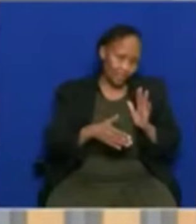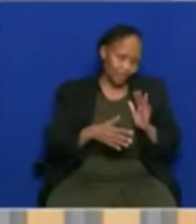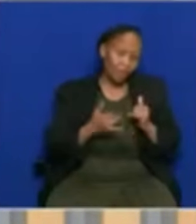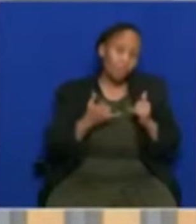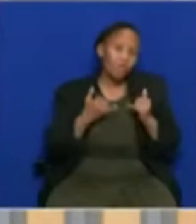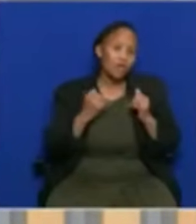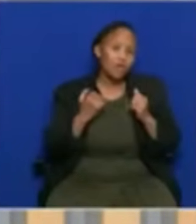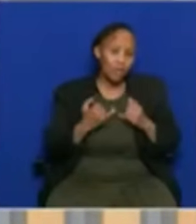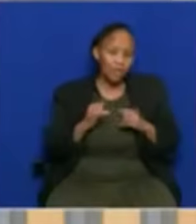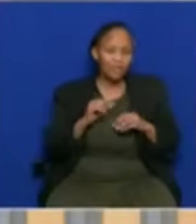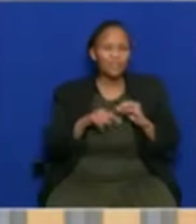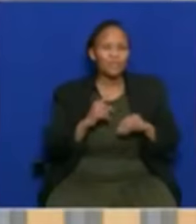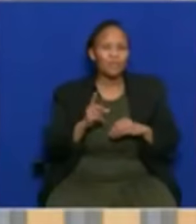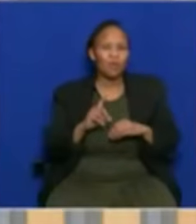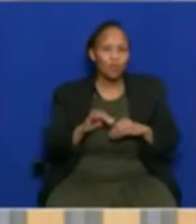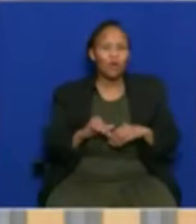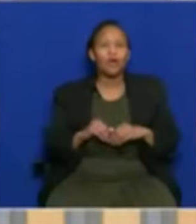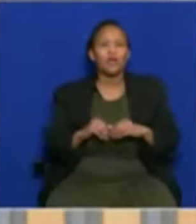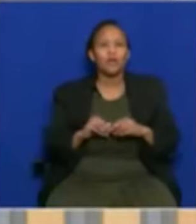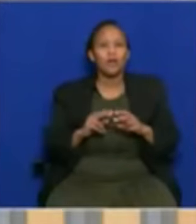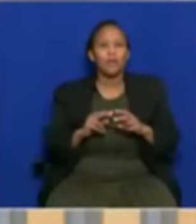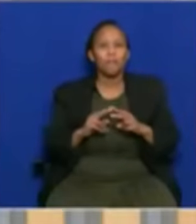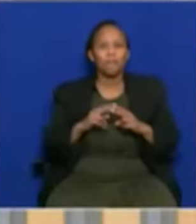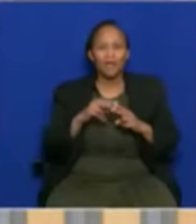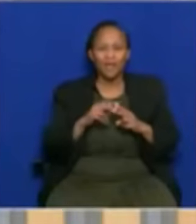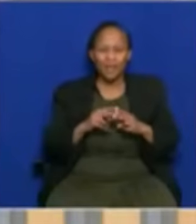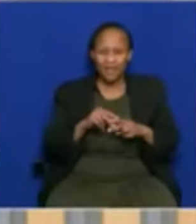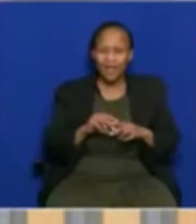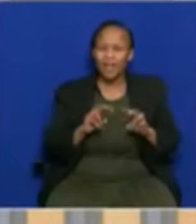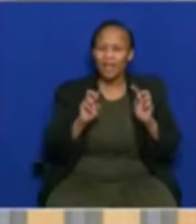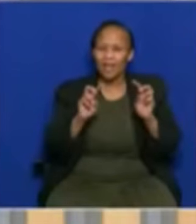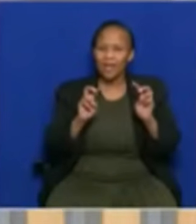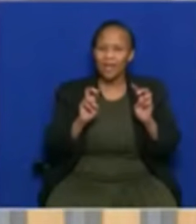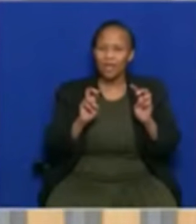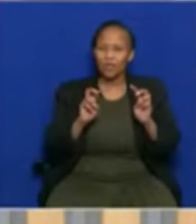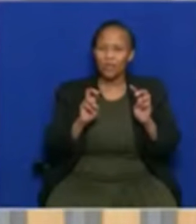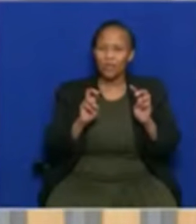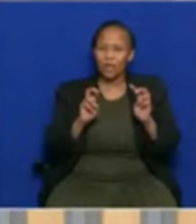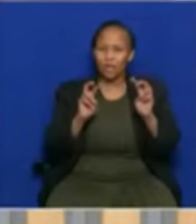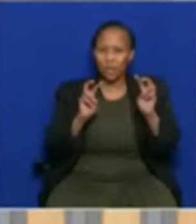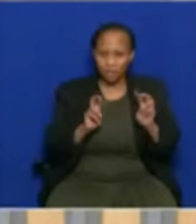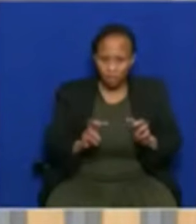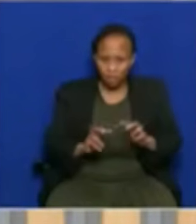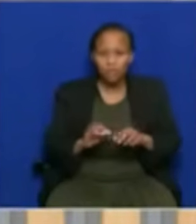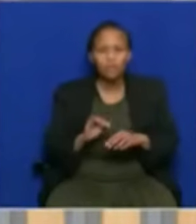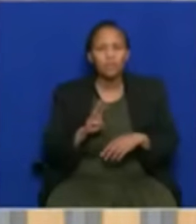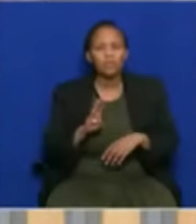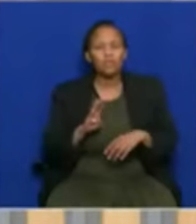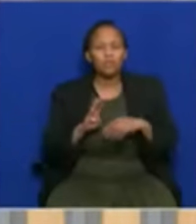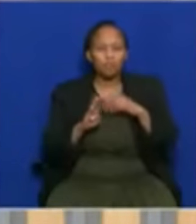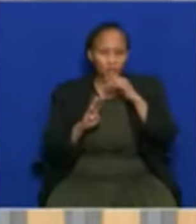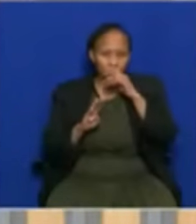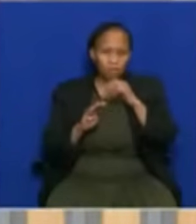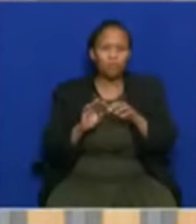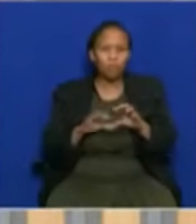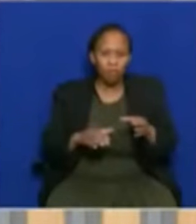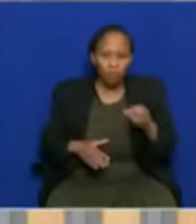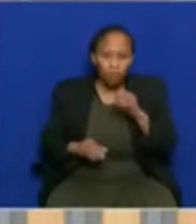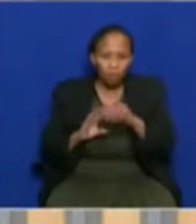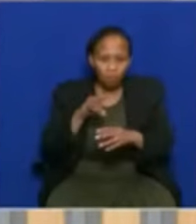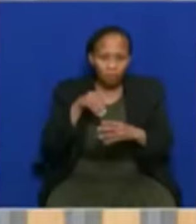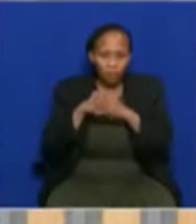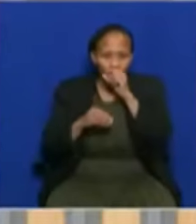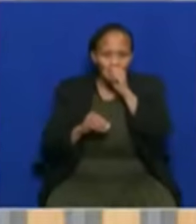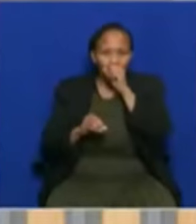and electronical, and you need a B degree of 3 years, including law. My point to you yesterday that even I